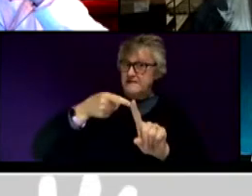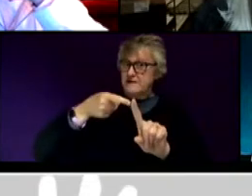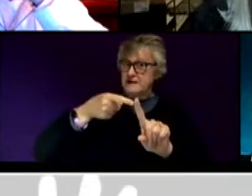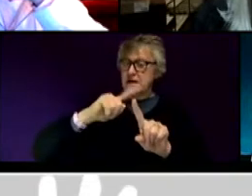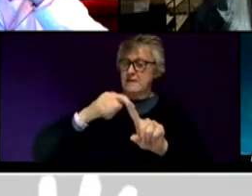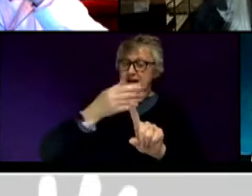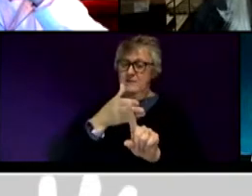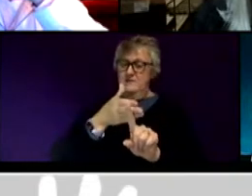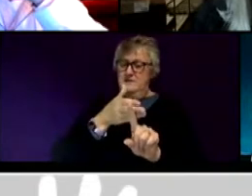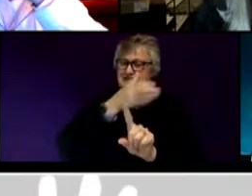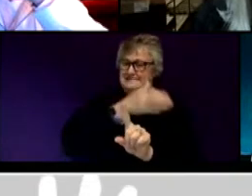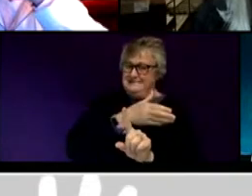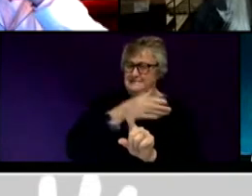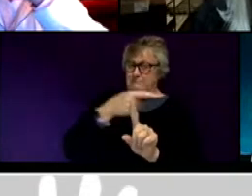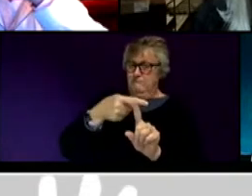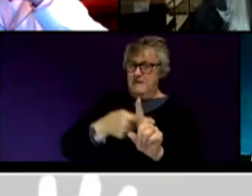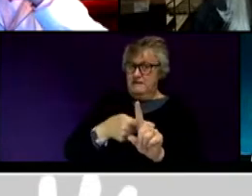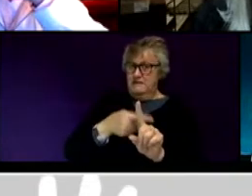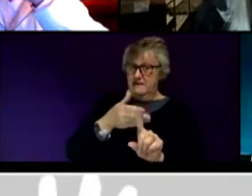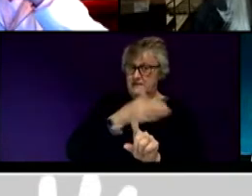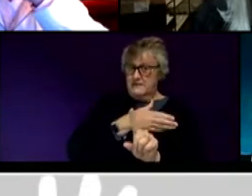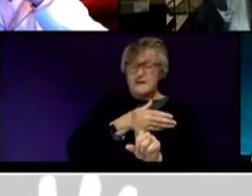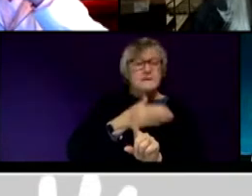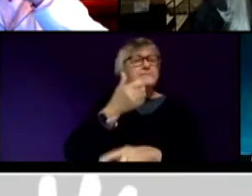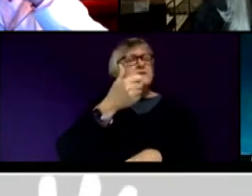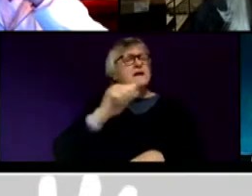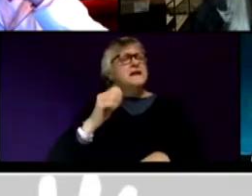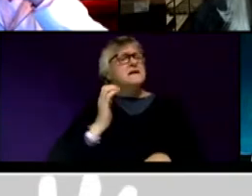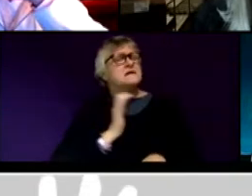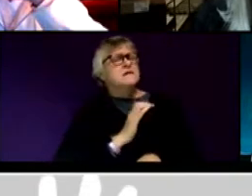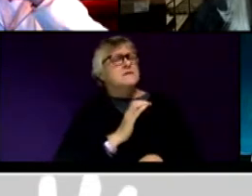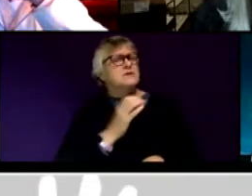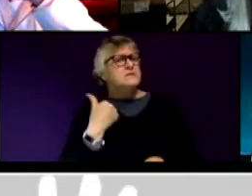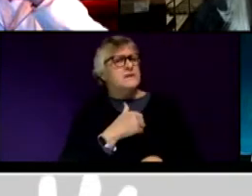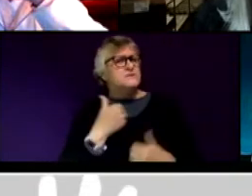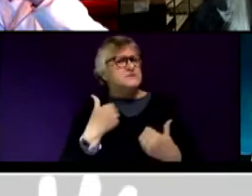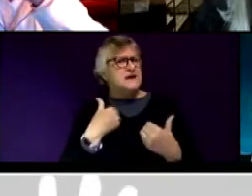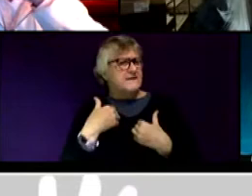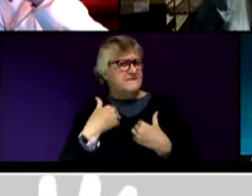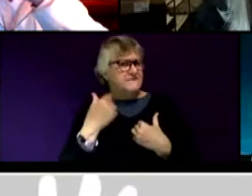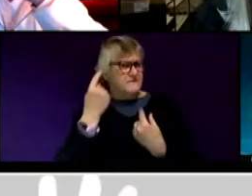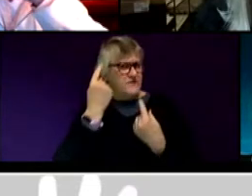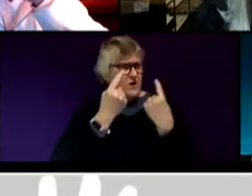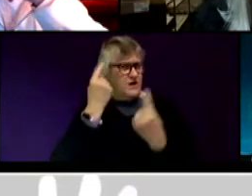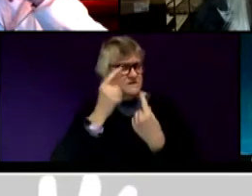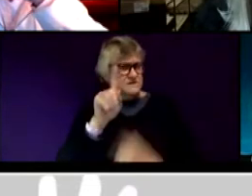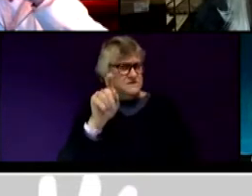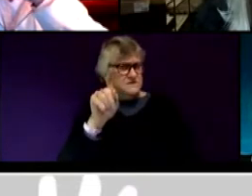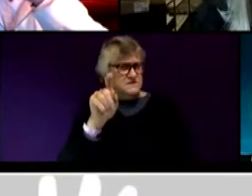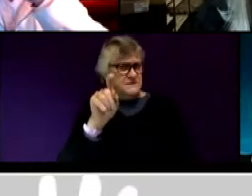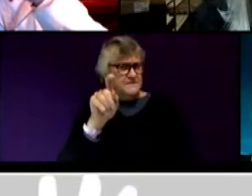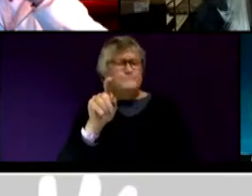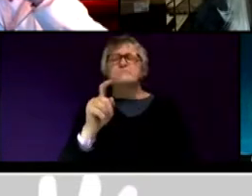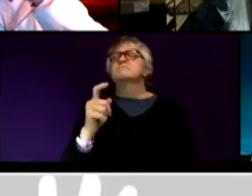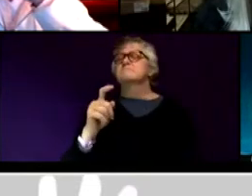for that. Is there any community members that have any thoughts on that? One pagers I see from Barb.